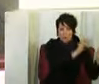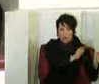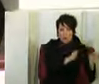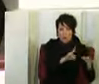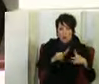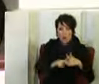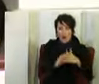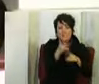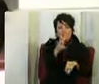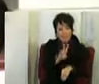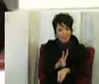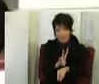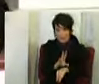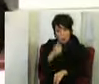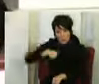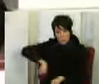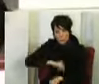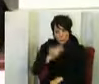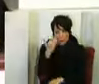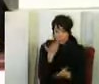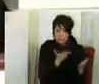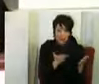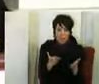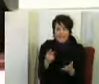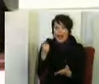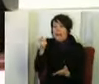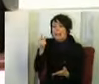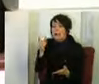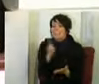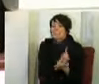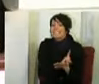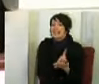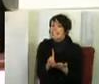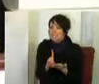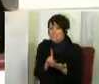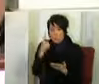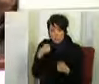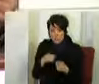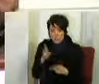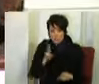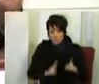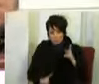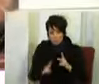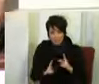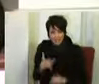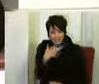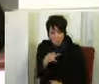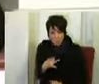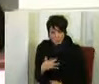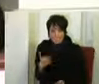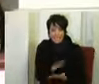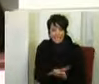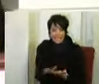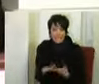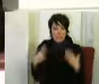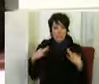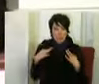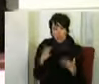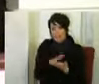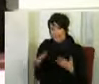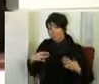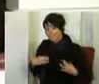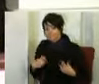know that we are just offering a little bit of dignity to those who perhaps when they put on a clean shirt or a clean blouse or something